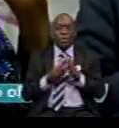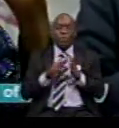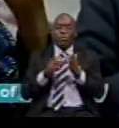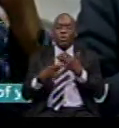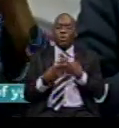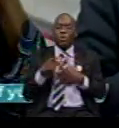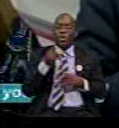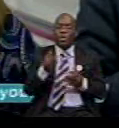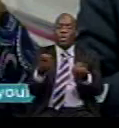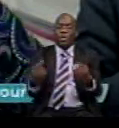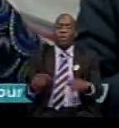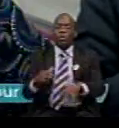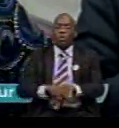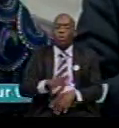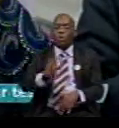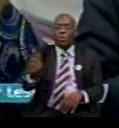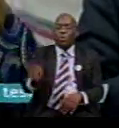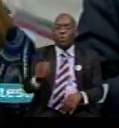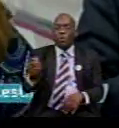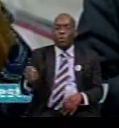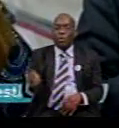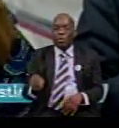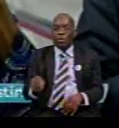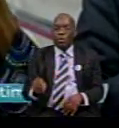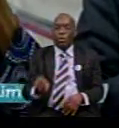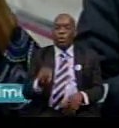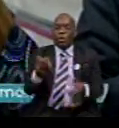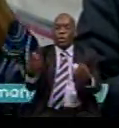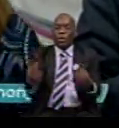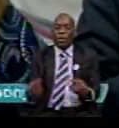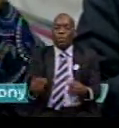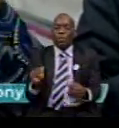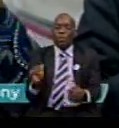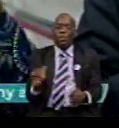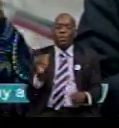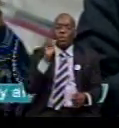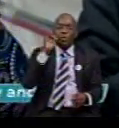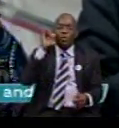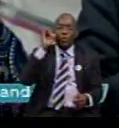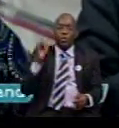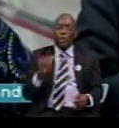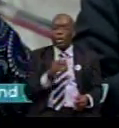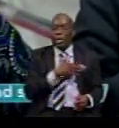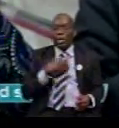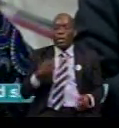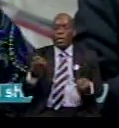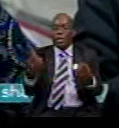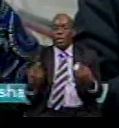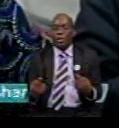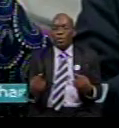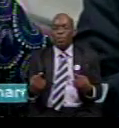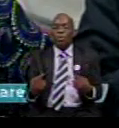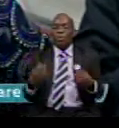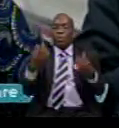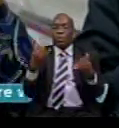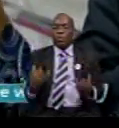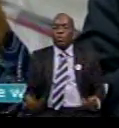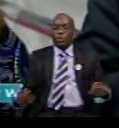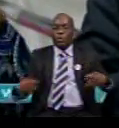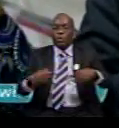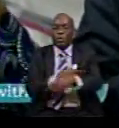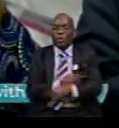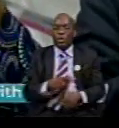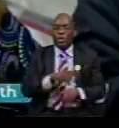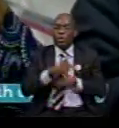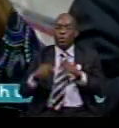Monday, I came yesterday, and I came today. When I was in my